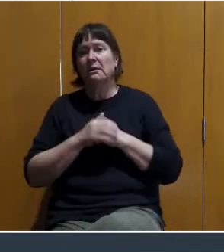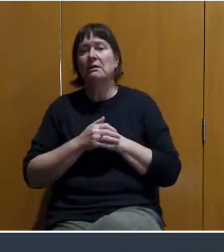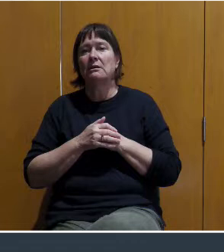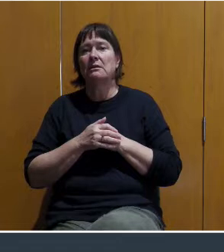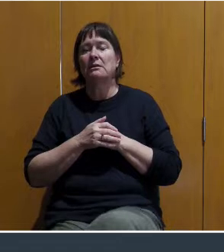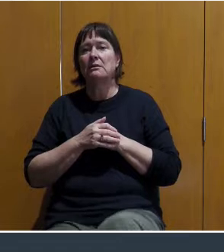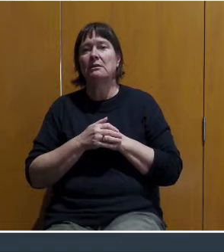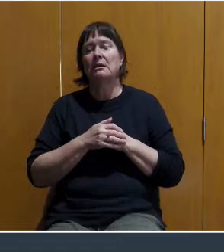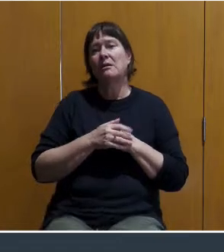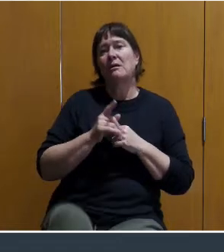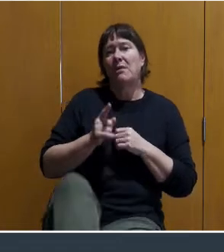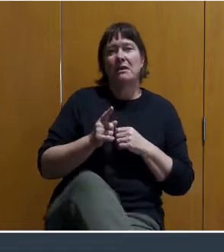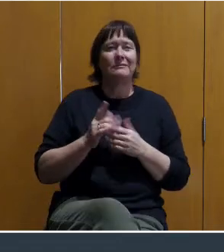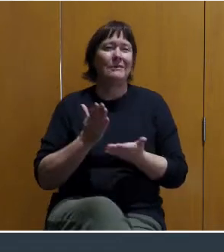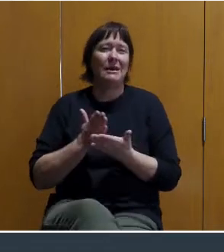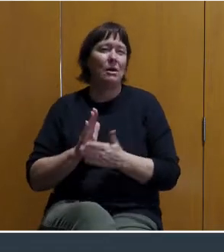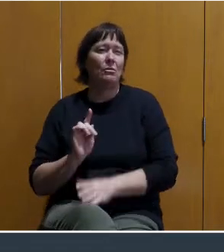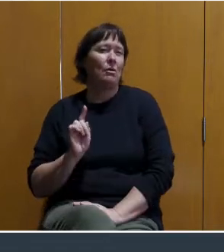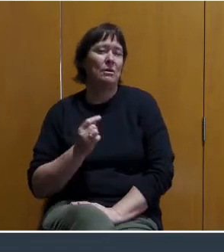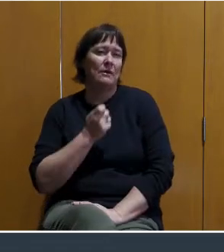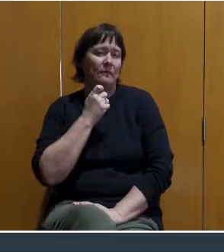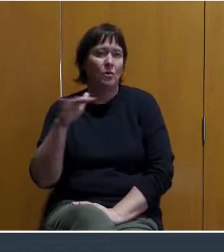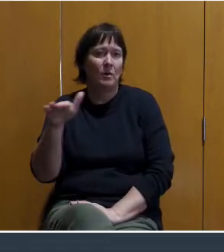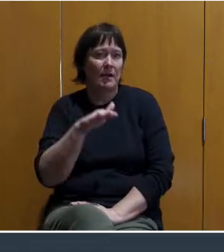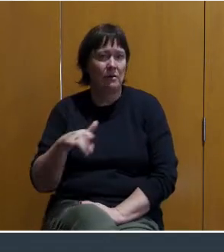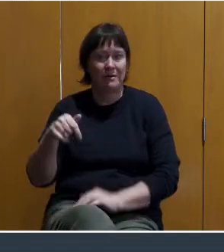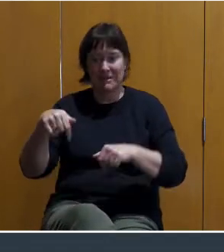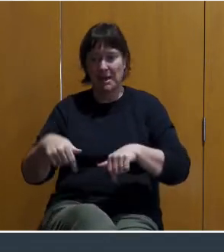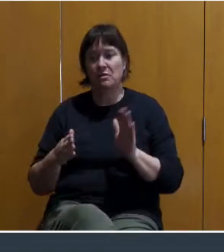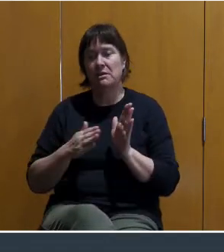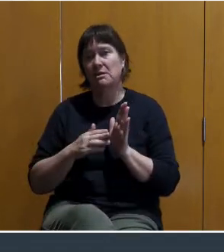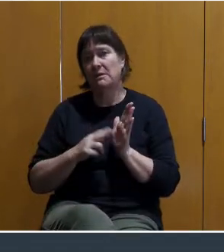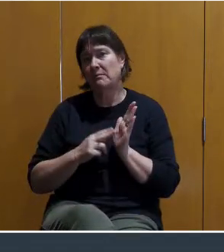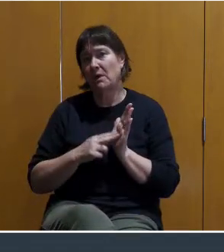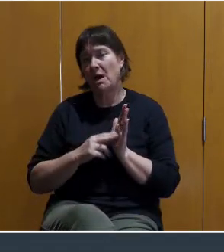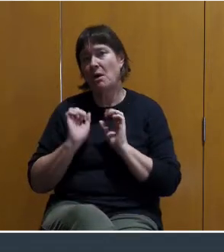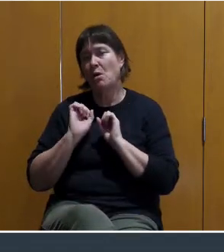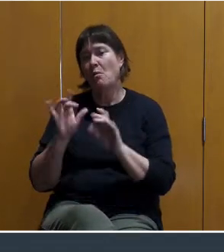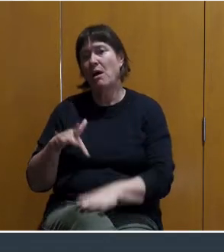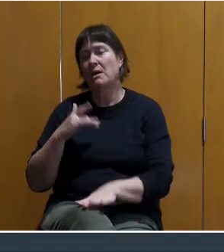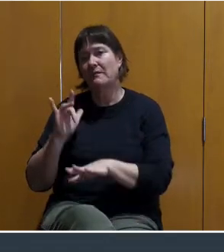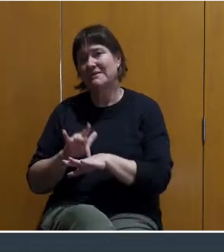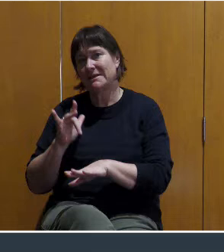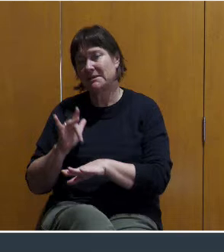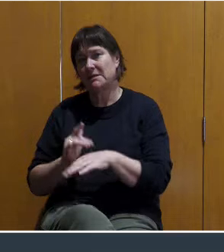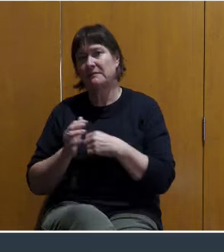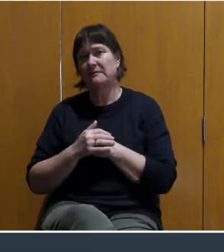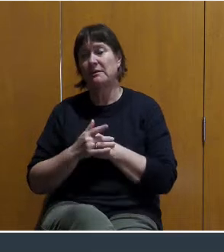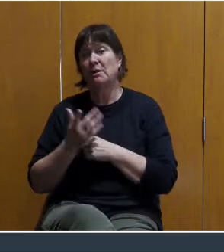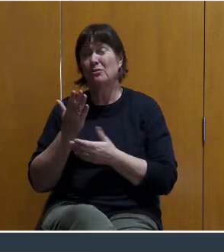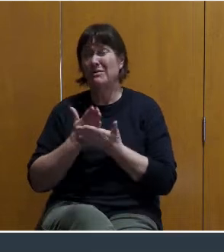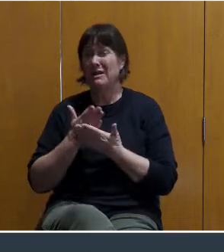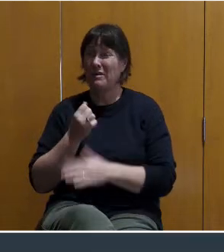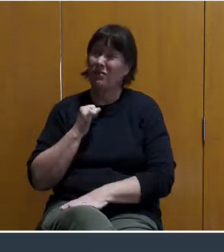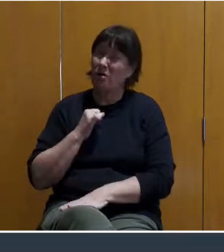are wildlife sensitive. And I think we really owe it to, we have a moral